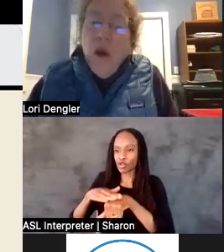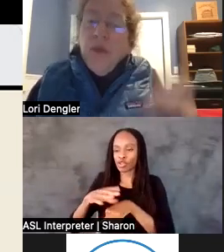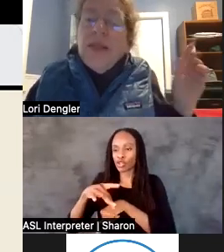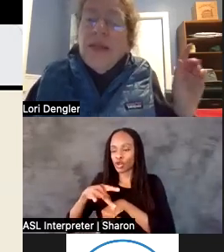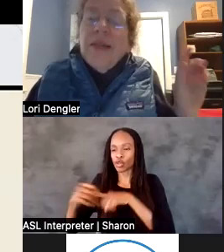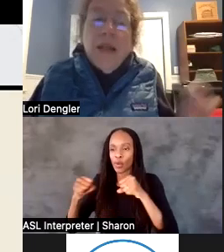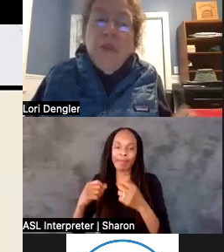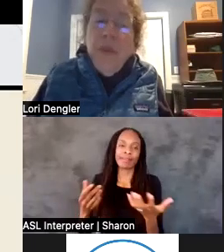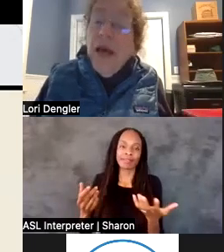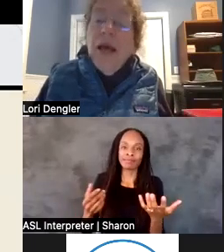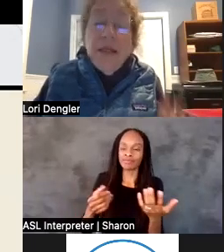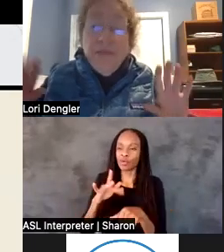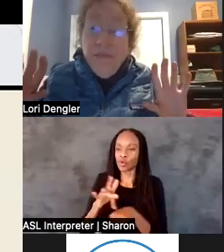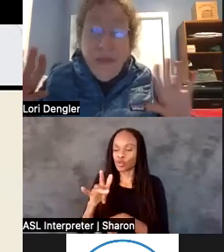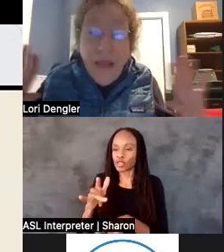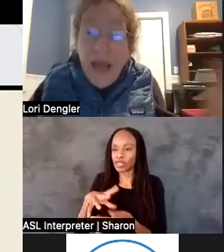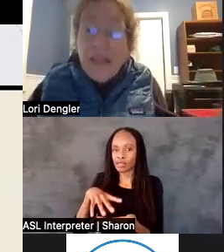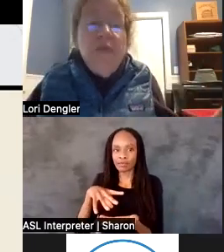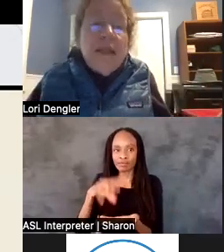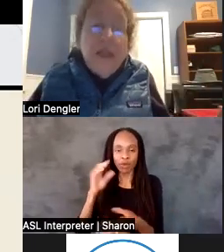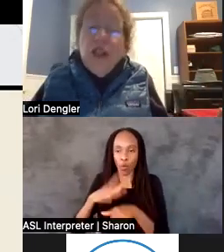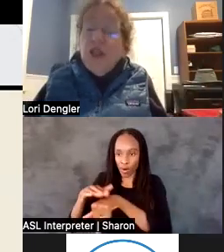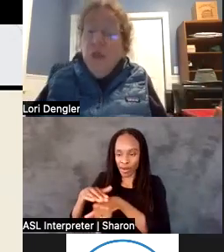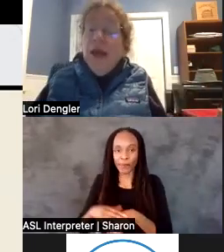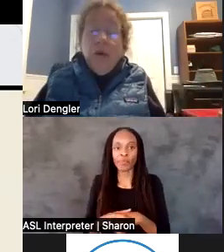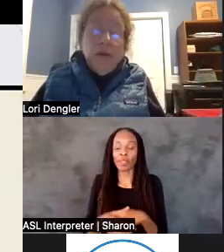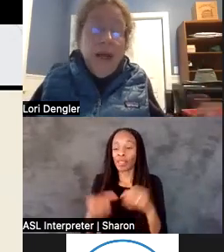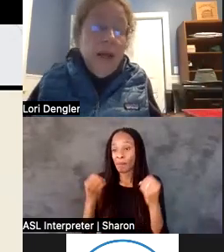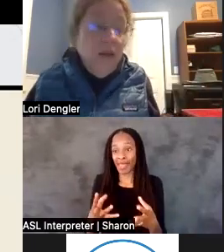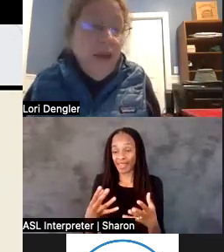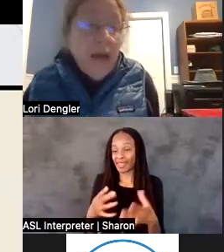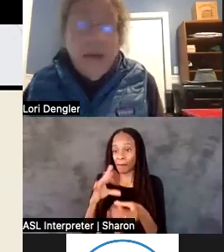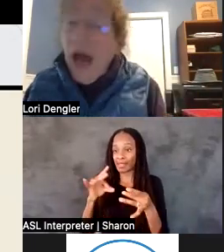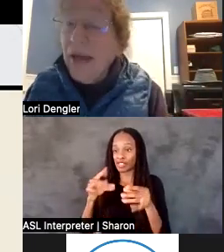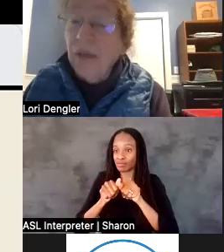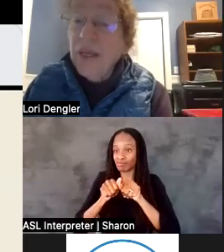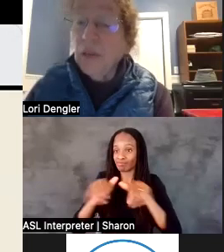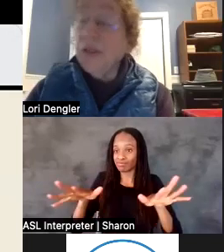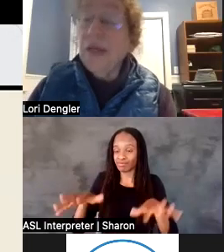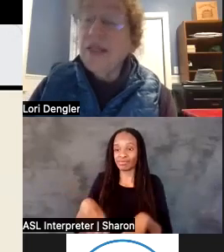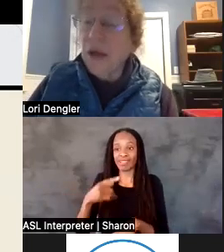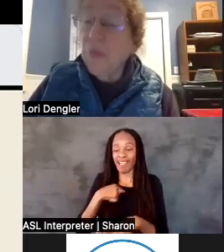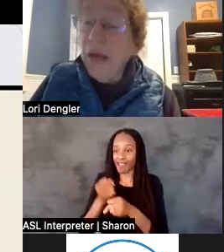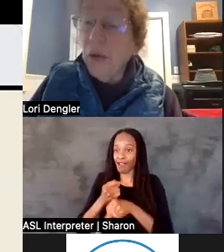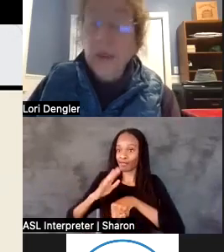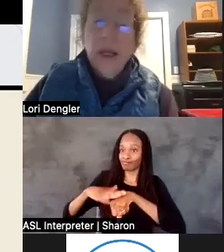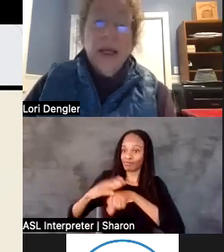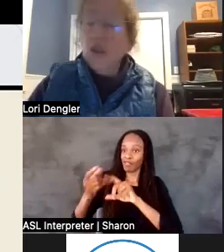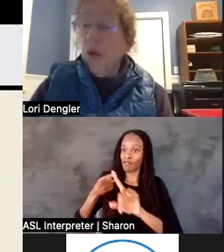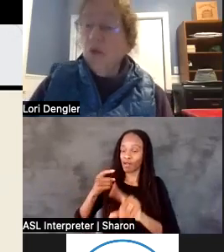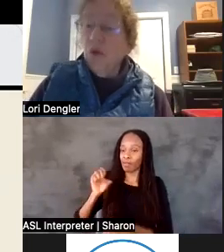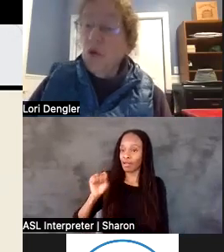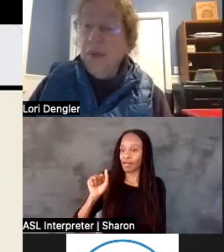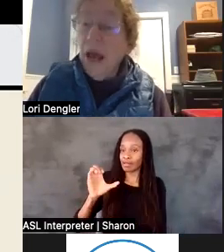and quote the success, because lots of messages went out. And in fact, I got the alert in Sacramento.